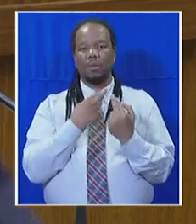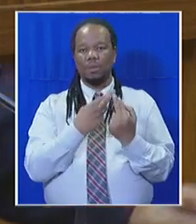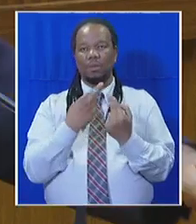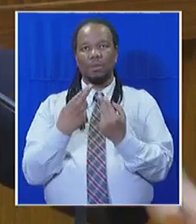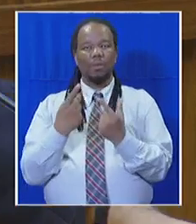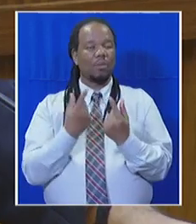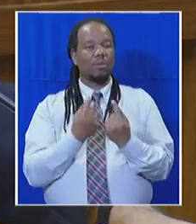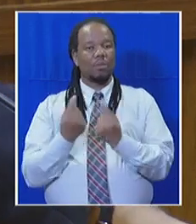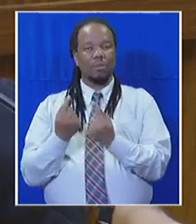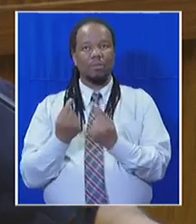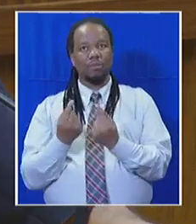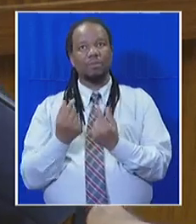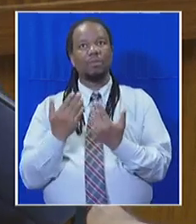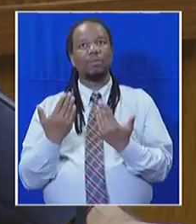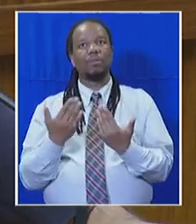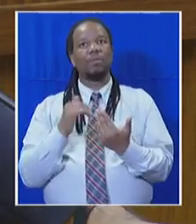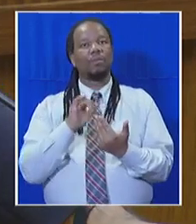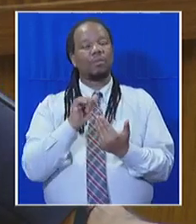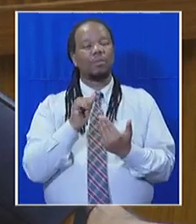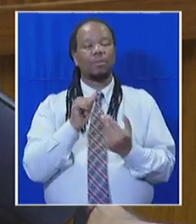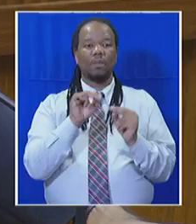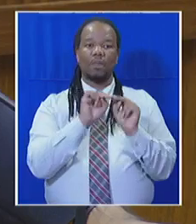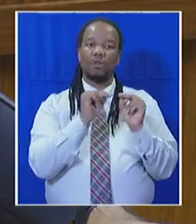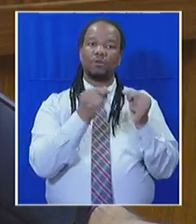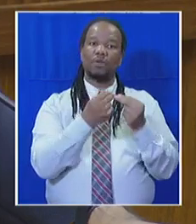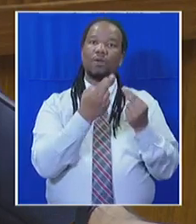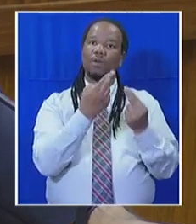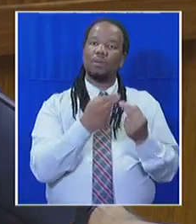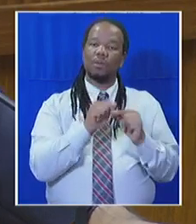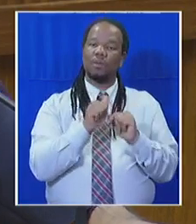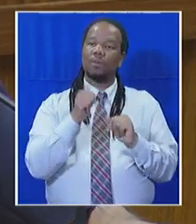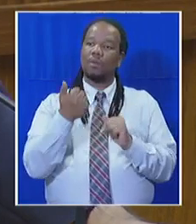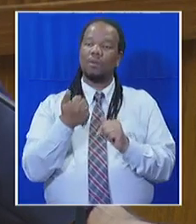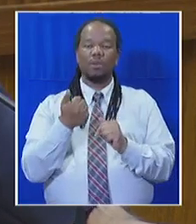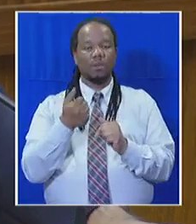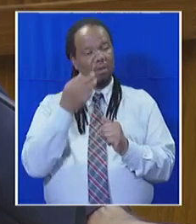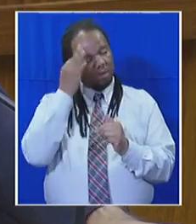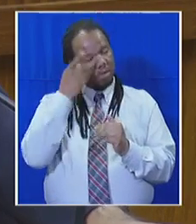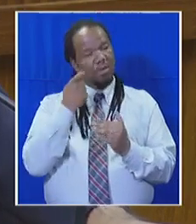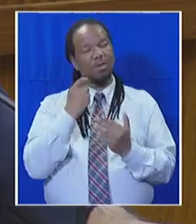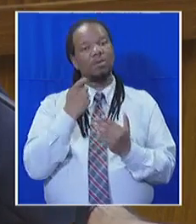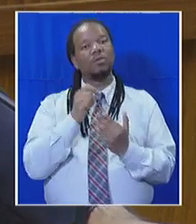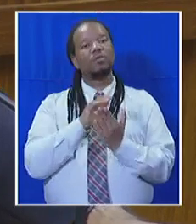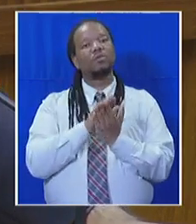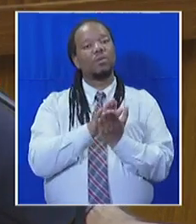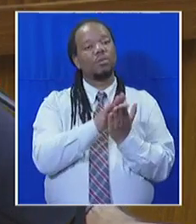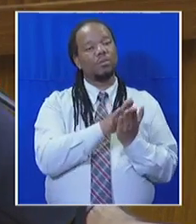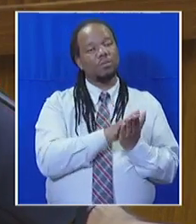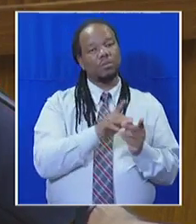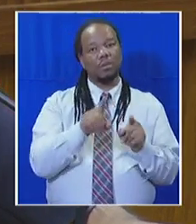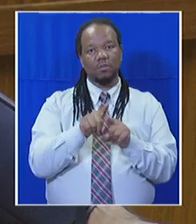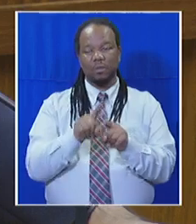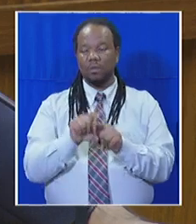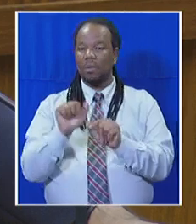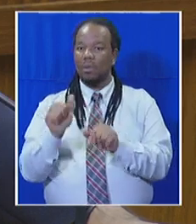as you may well know, that National Treasury considers the submissions made by the stakeholders and reports to us when it comes to us, to the two